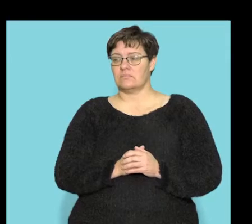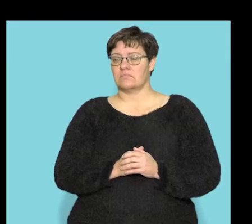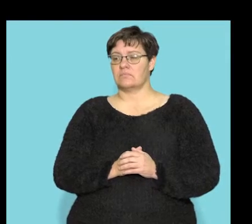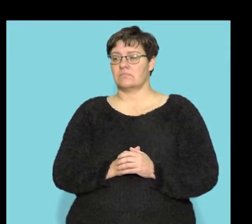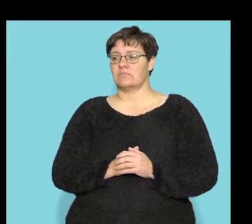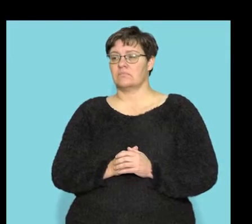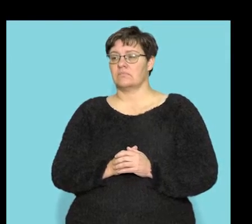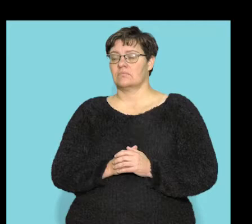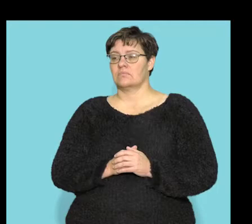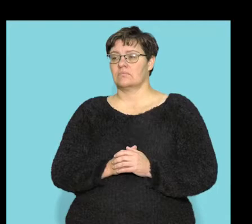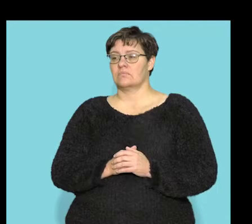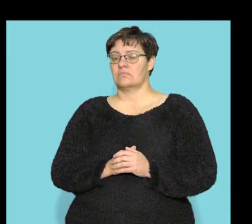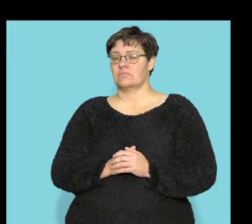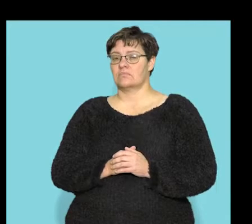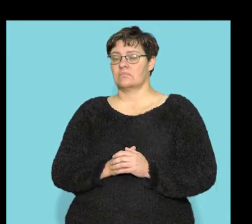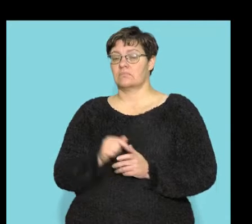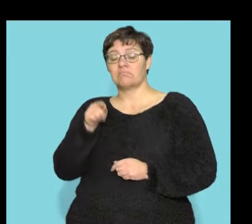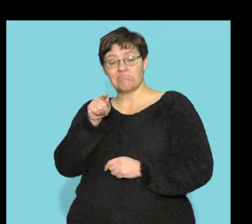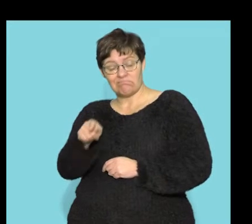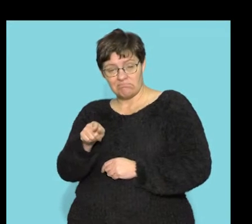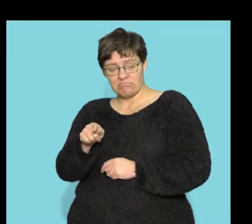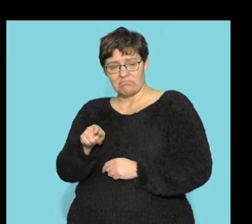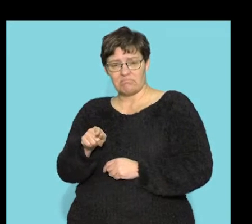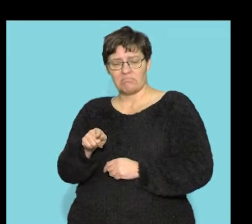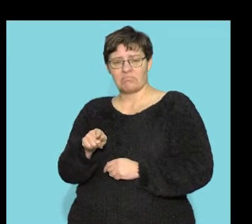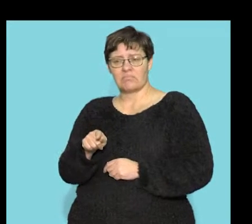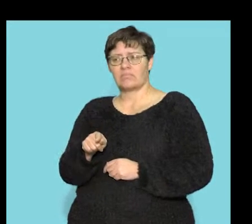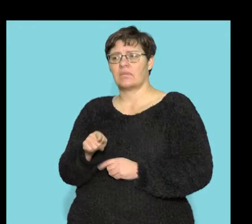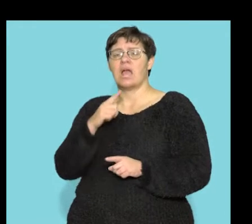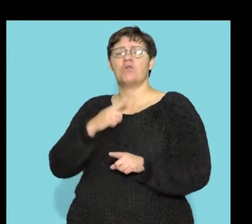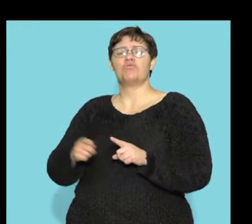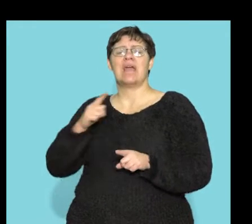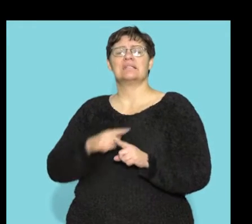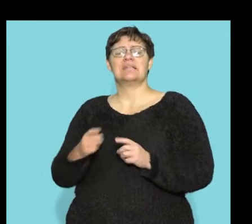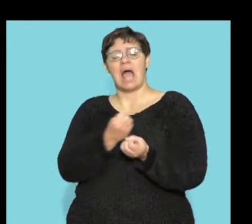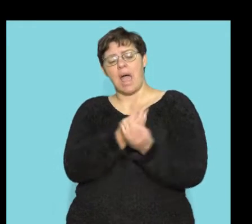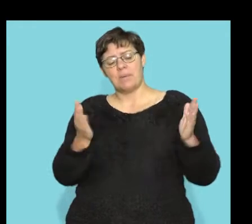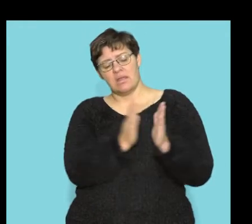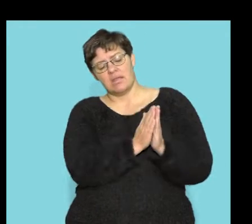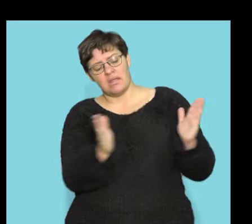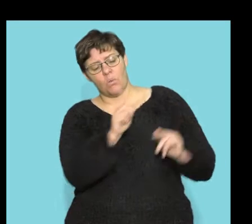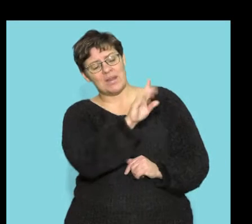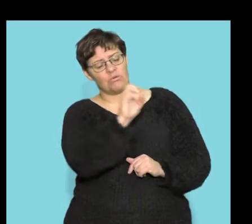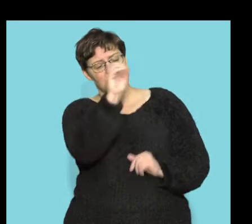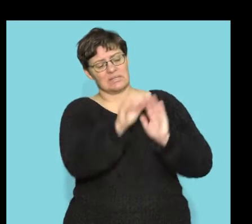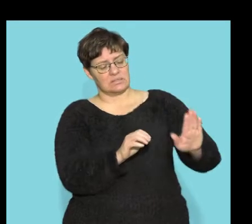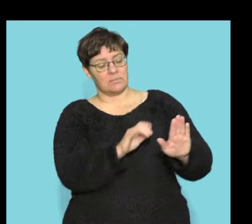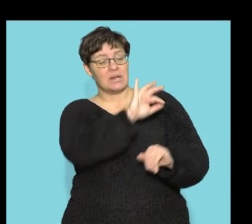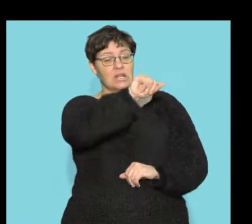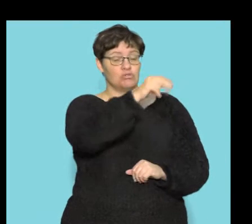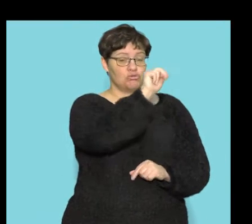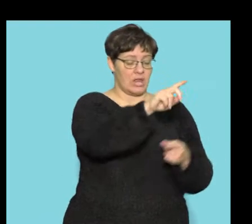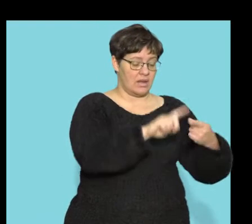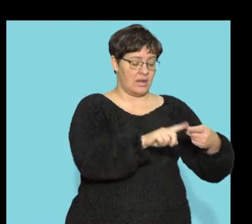then, the next thing that you determine is for how many months was the rental at 100%. So obviously it would